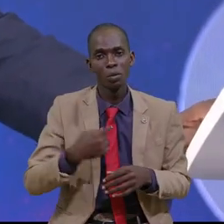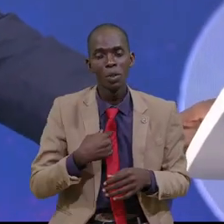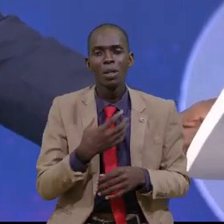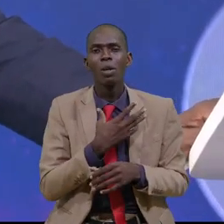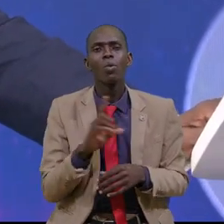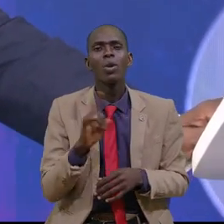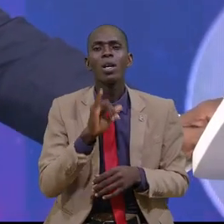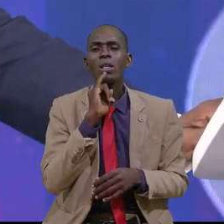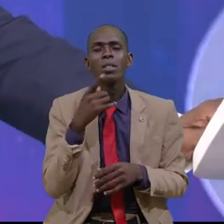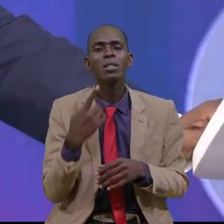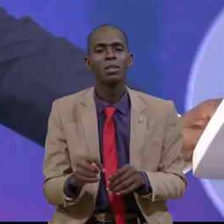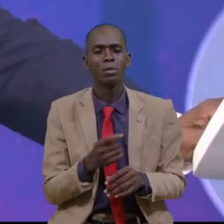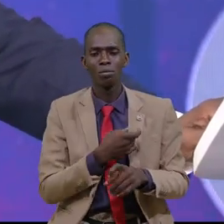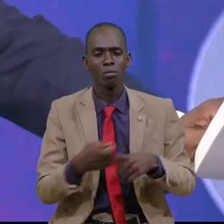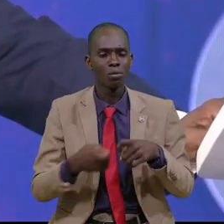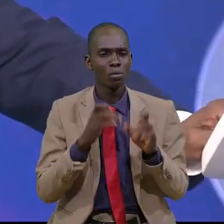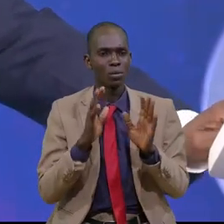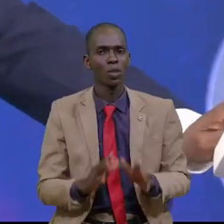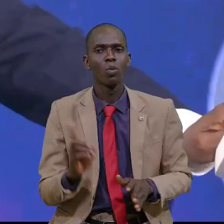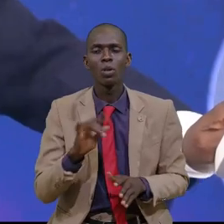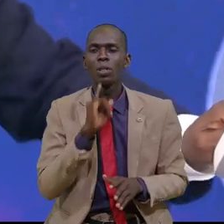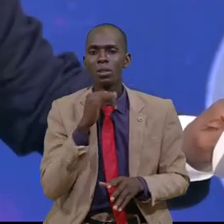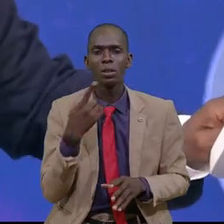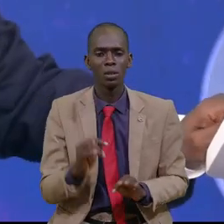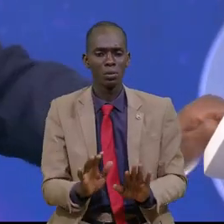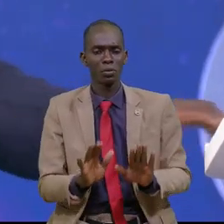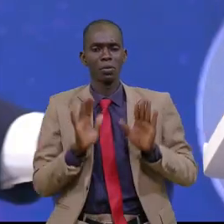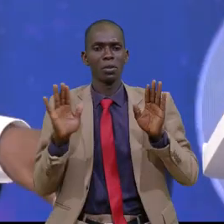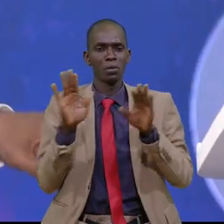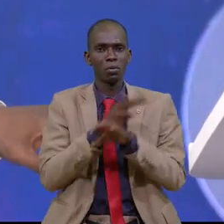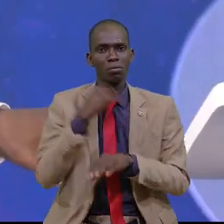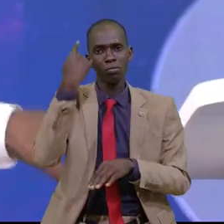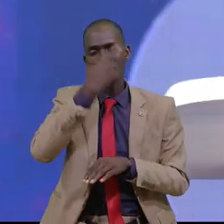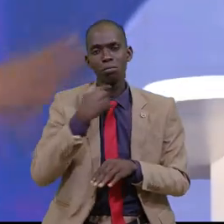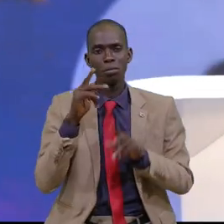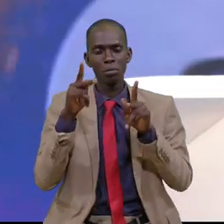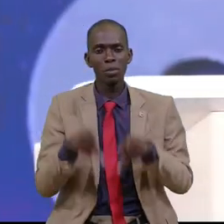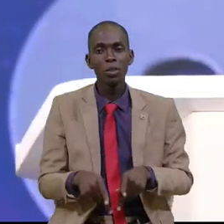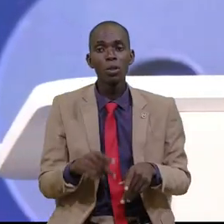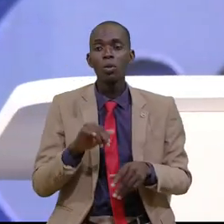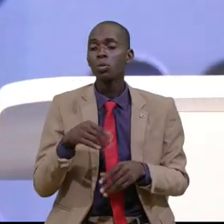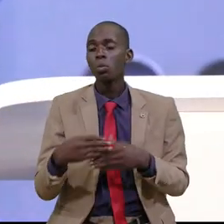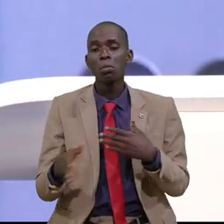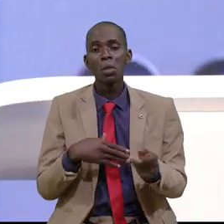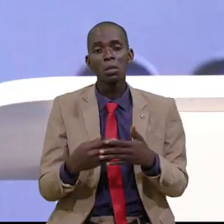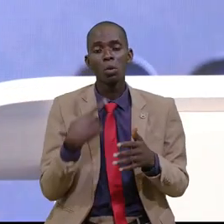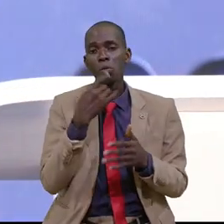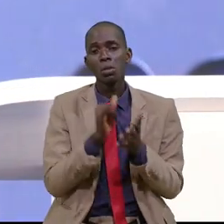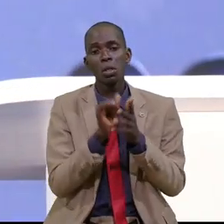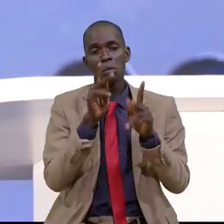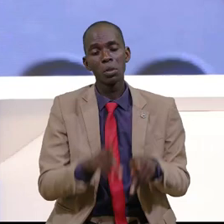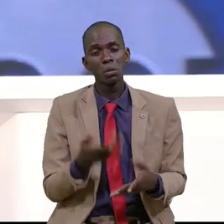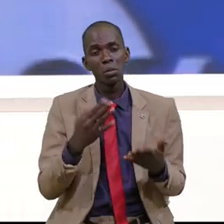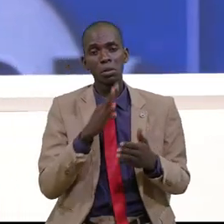fearful, fearsome person? Whatever he has, whoever he is, you turn your eyes away